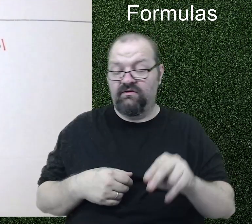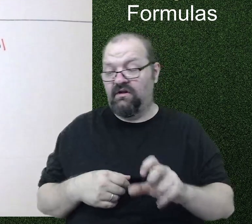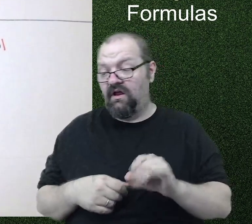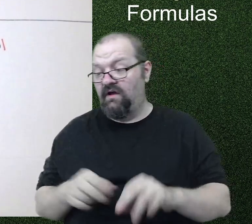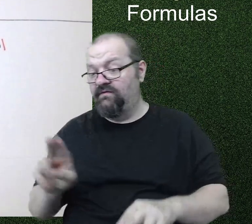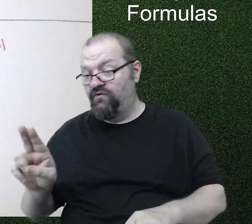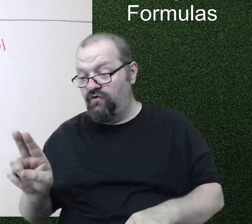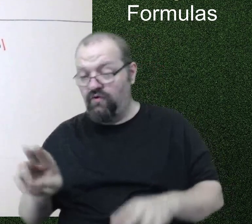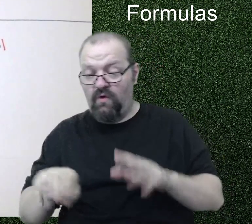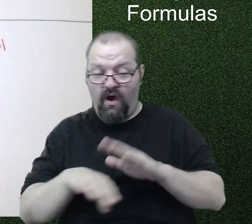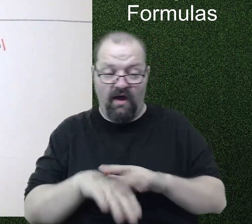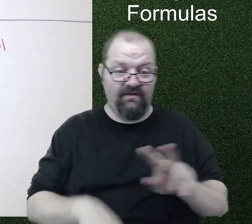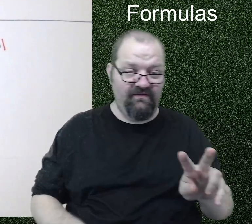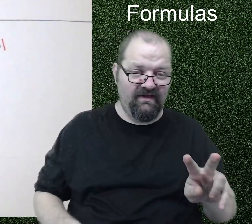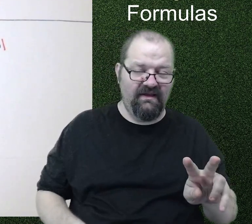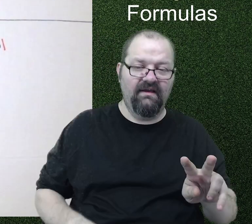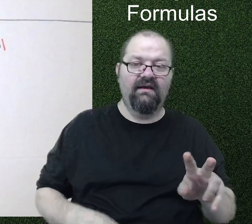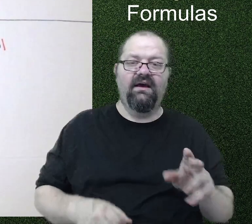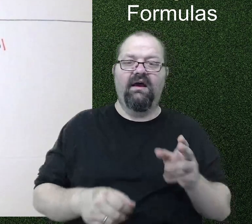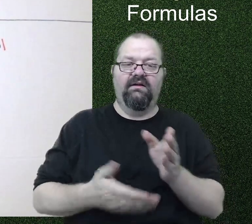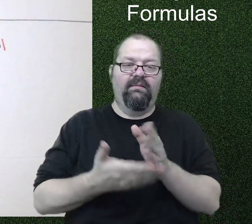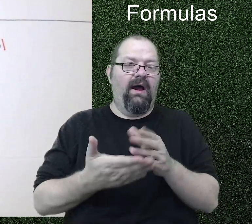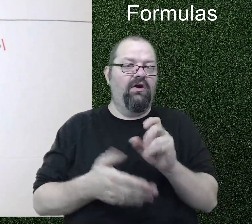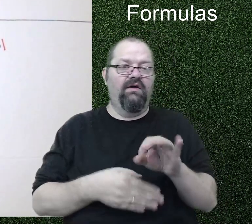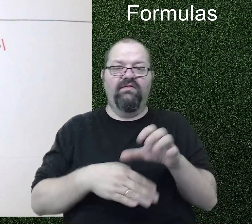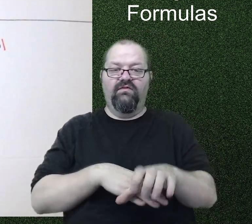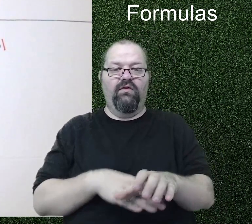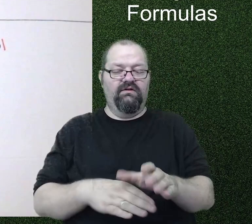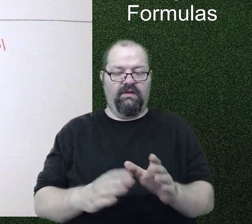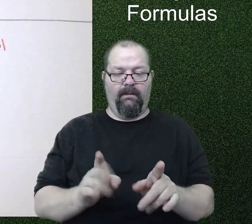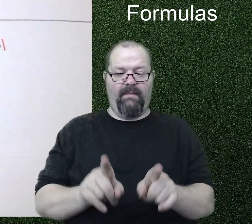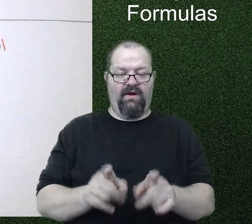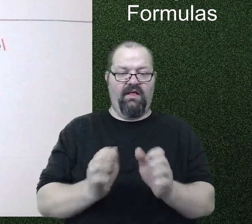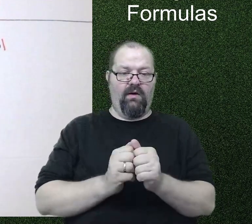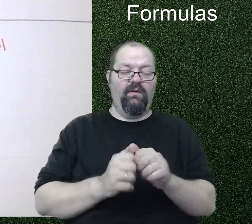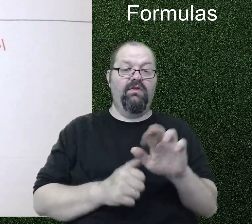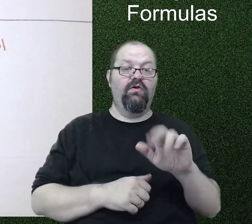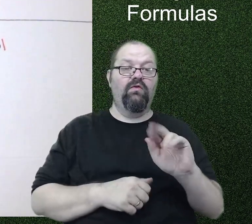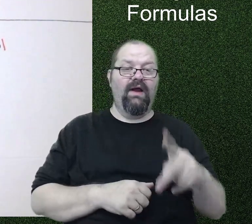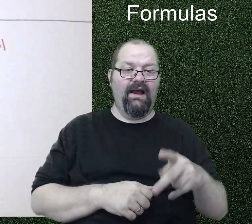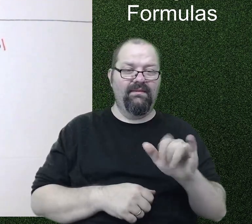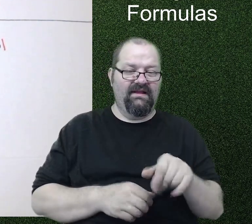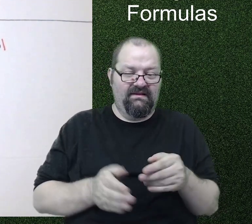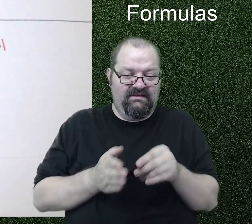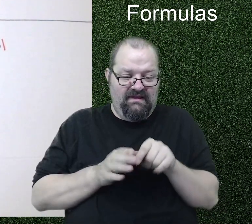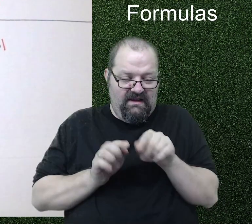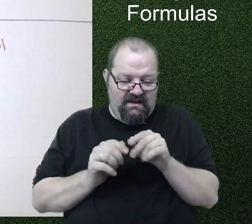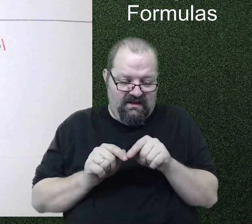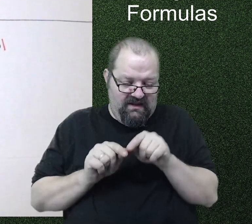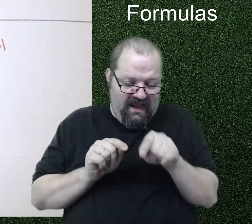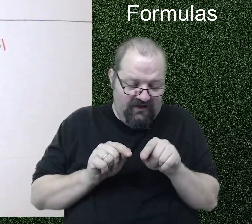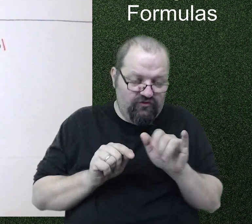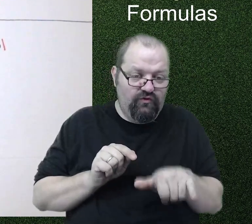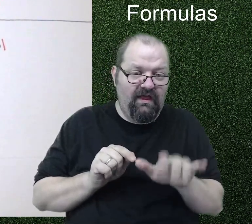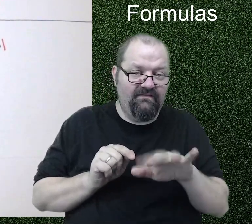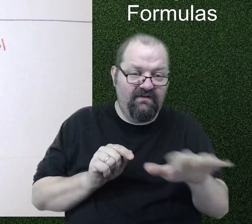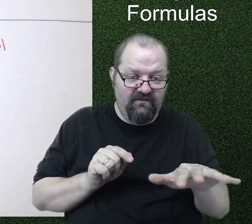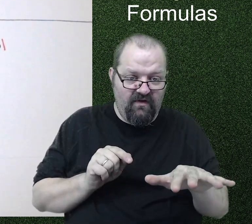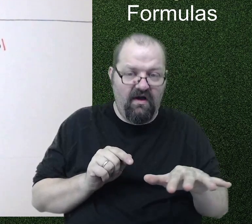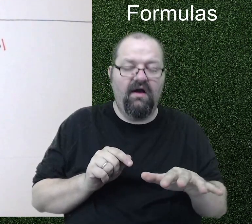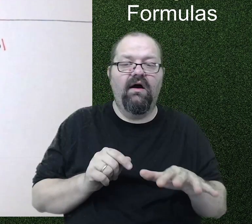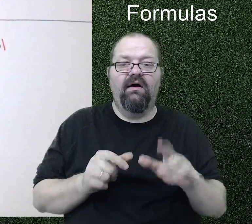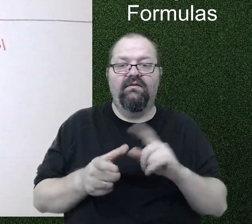ramp, I just took the part of the force that was parallel to the ramp, that was next to the 55. I